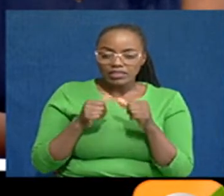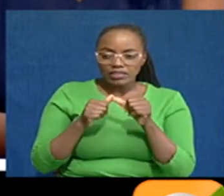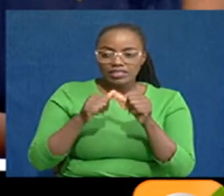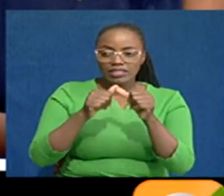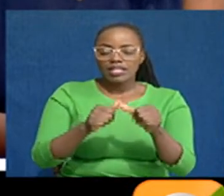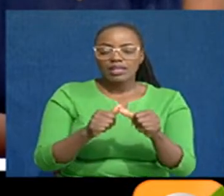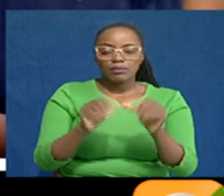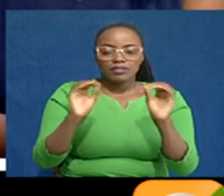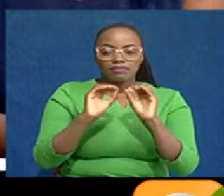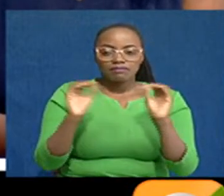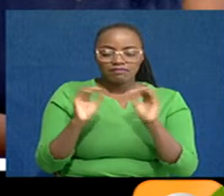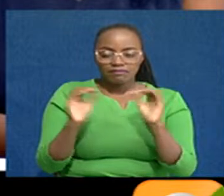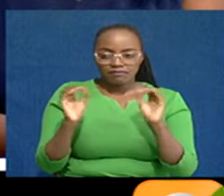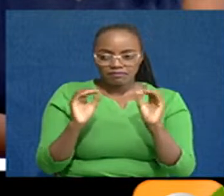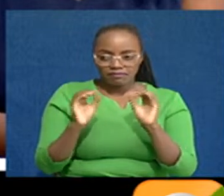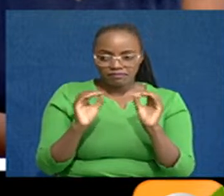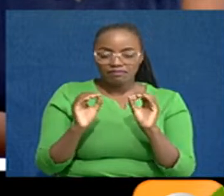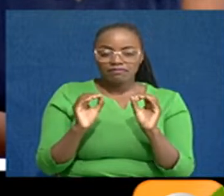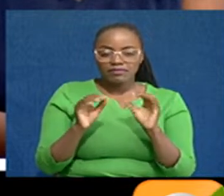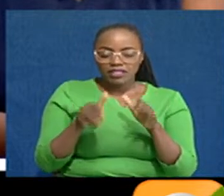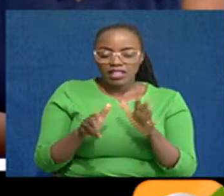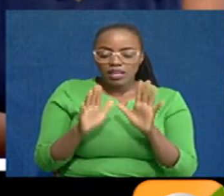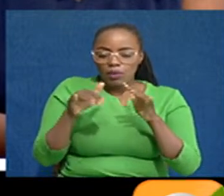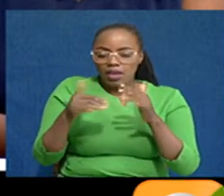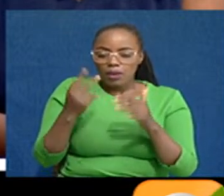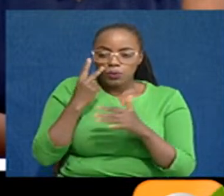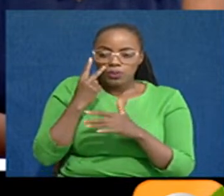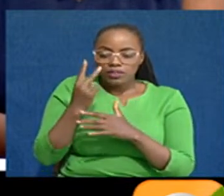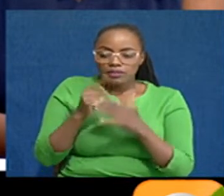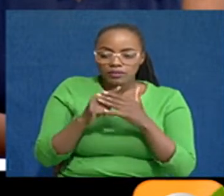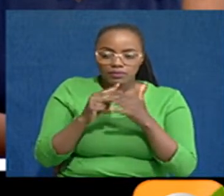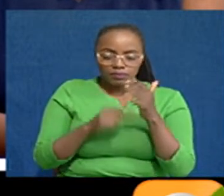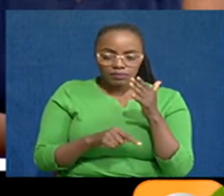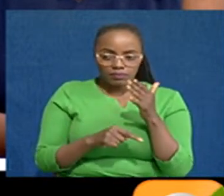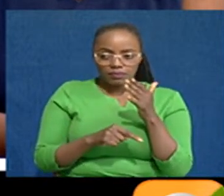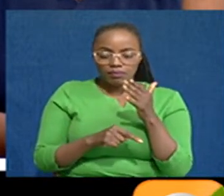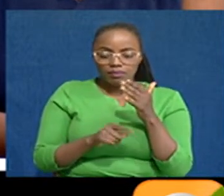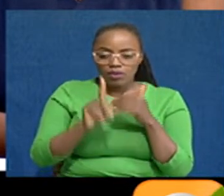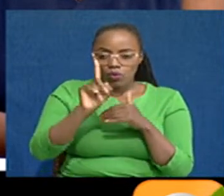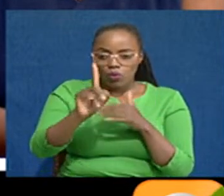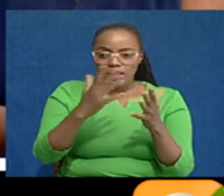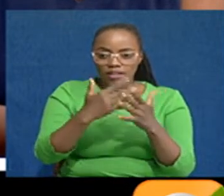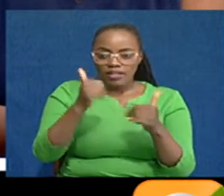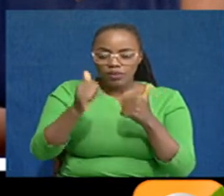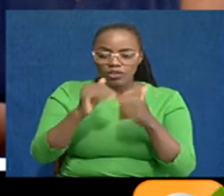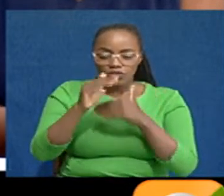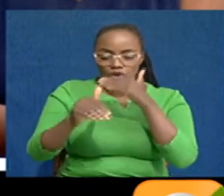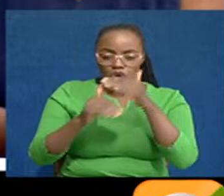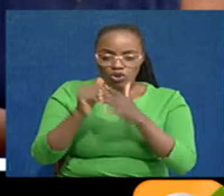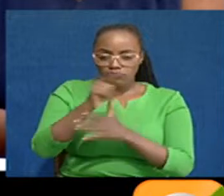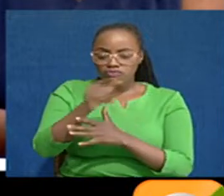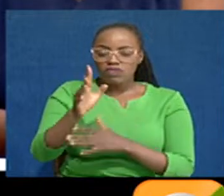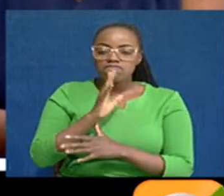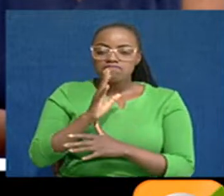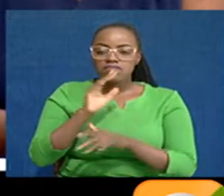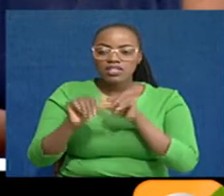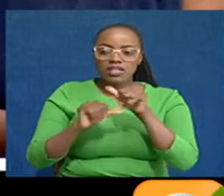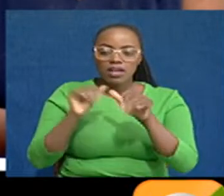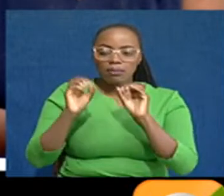sustainable. The way I look at it is that the one thing that we're all not talking